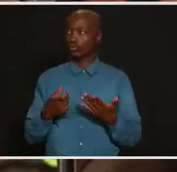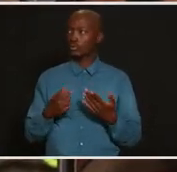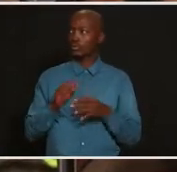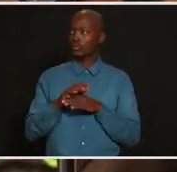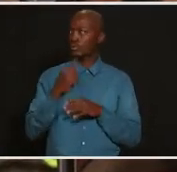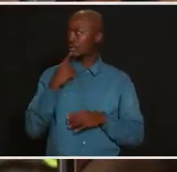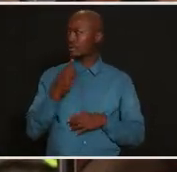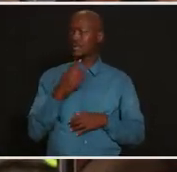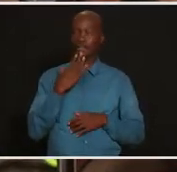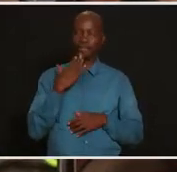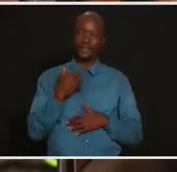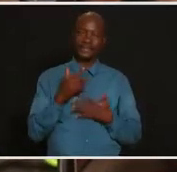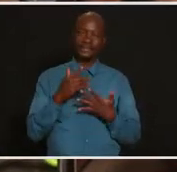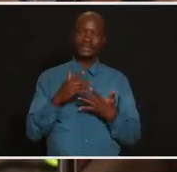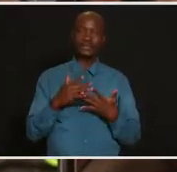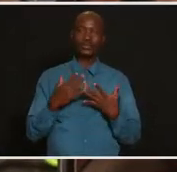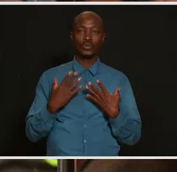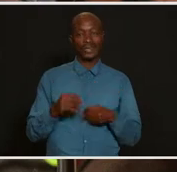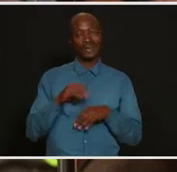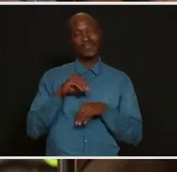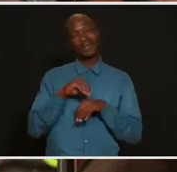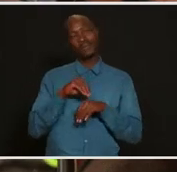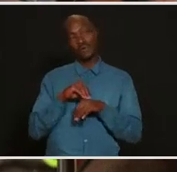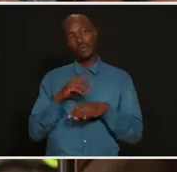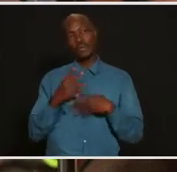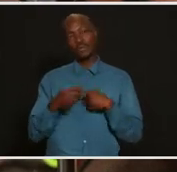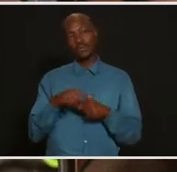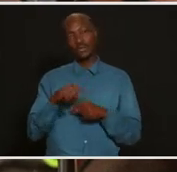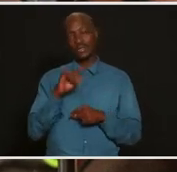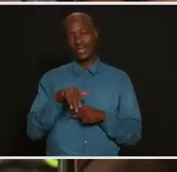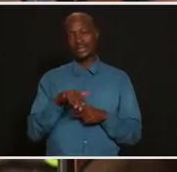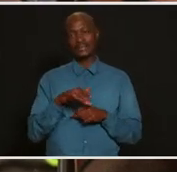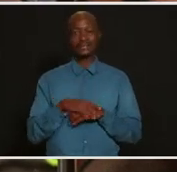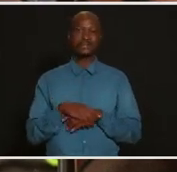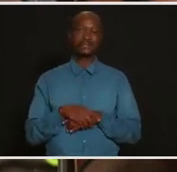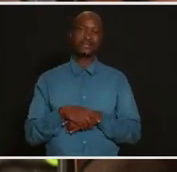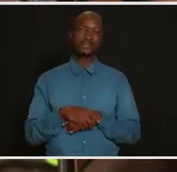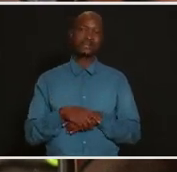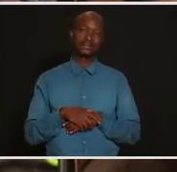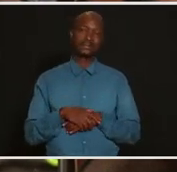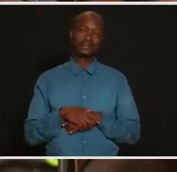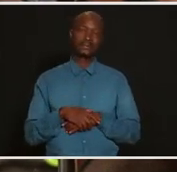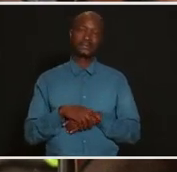foreign with that regarding our schools